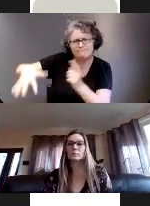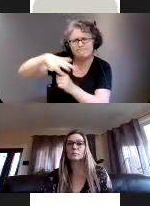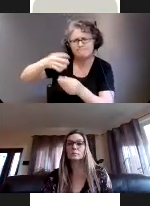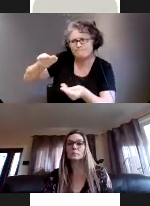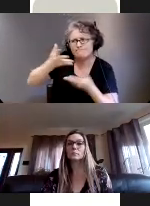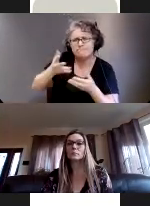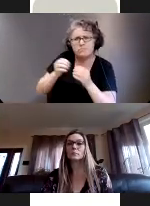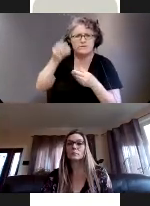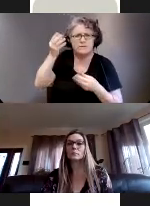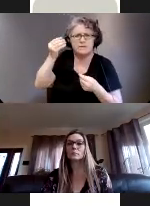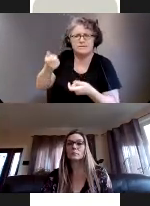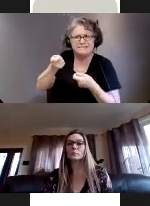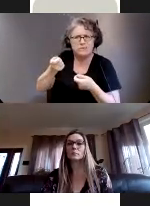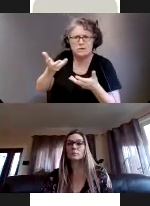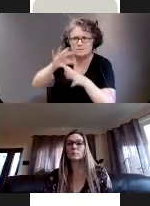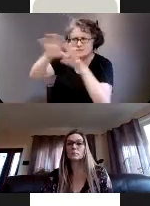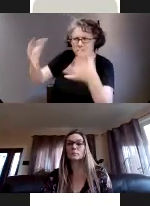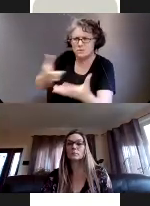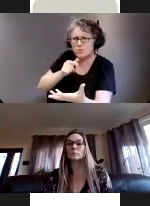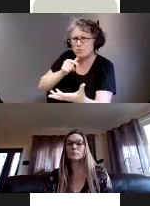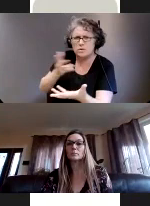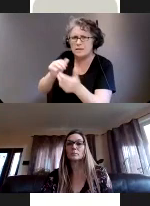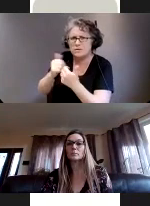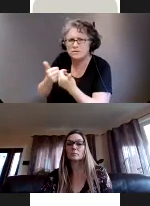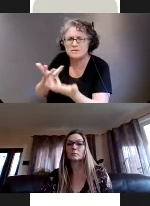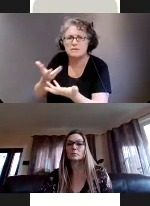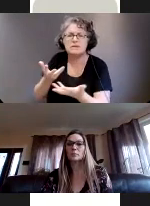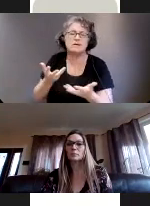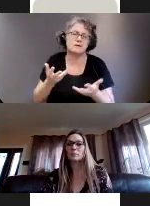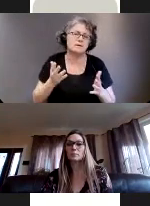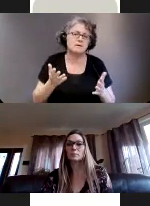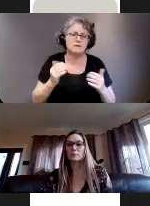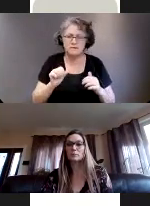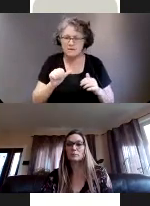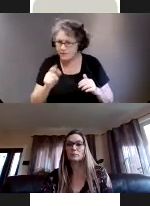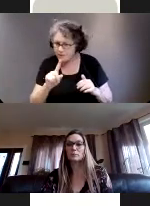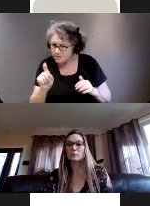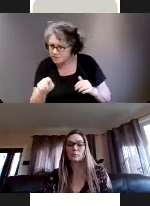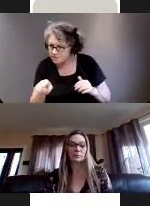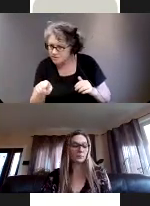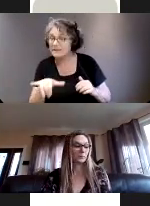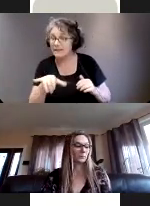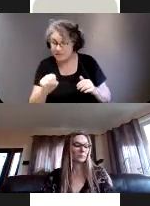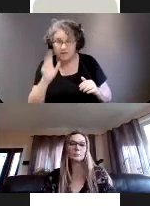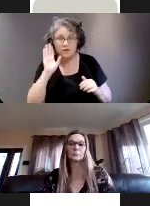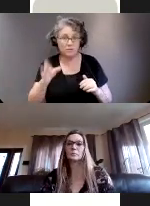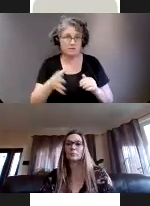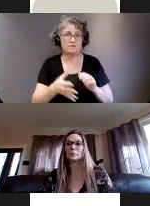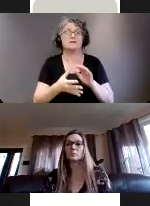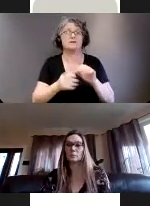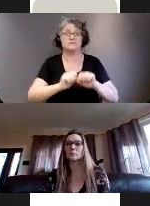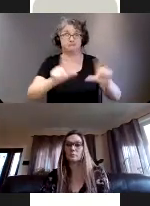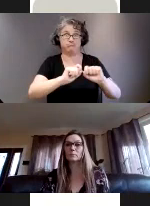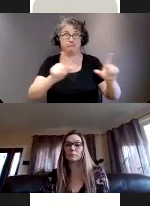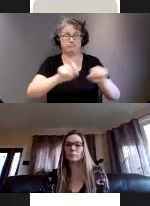question. And then I'm just going to look over and see if there's other. Yes, we are going to send a copy of the slides.